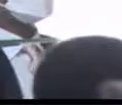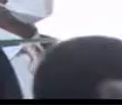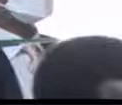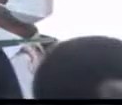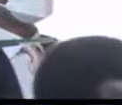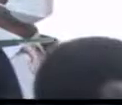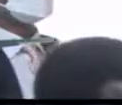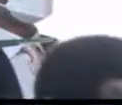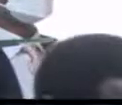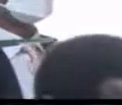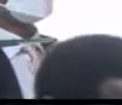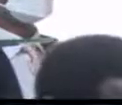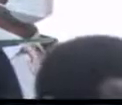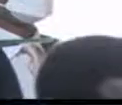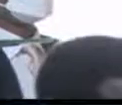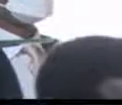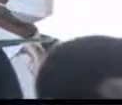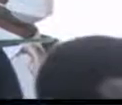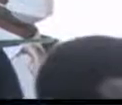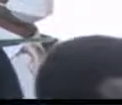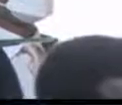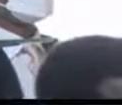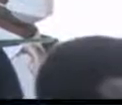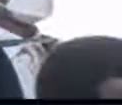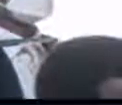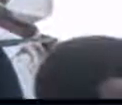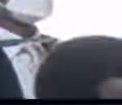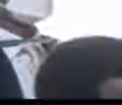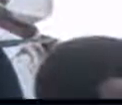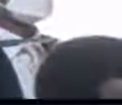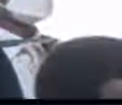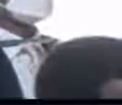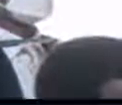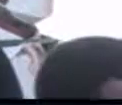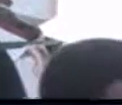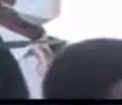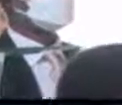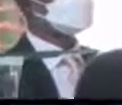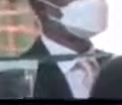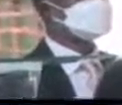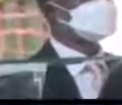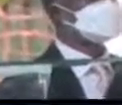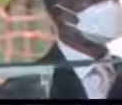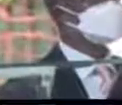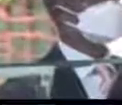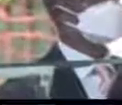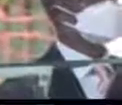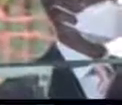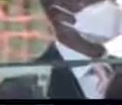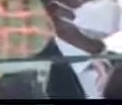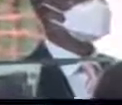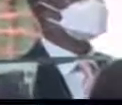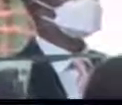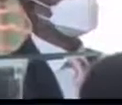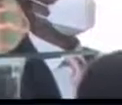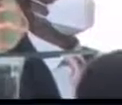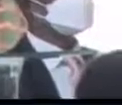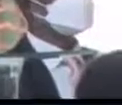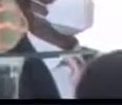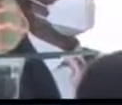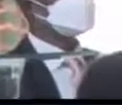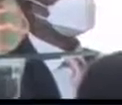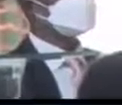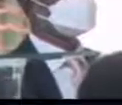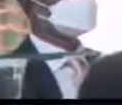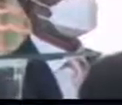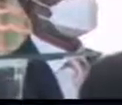means that it cannot be limited by the constitution. And any imposition that it must be exercised outside the constitution itself